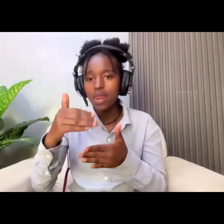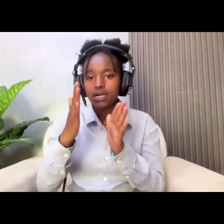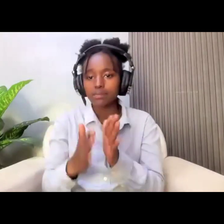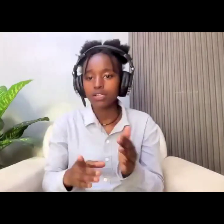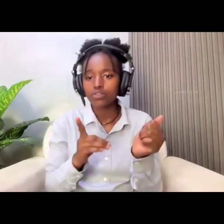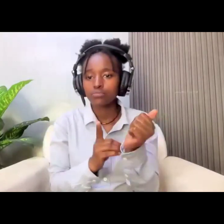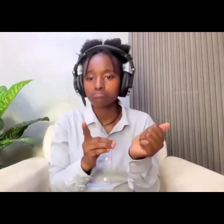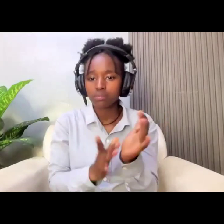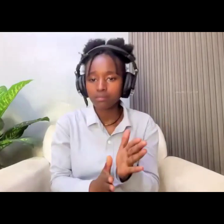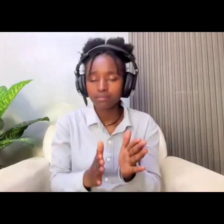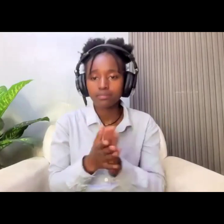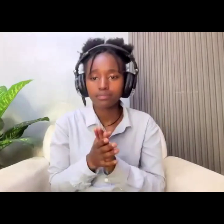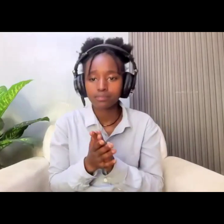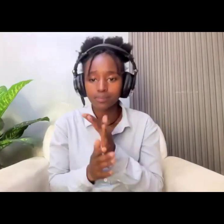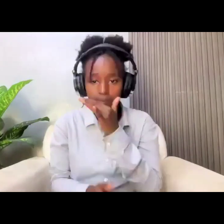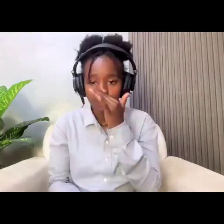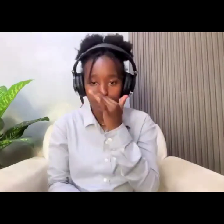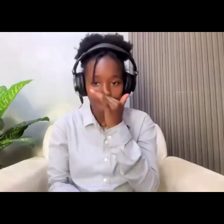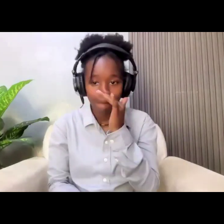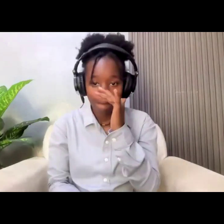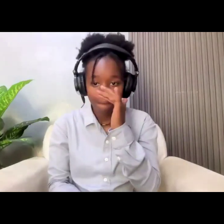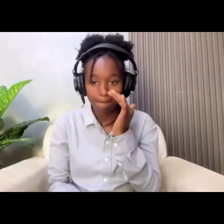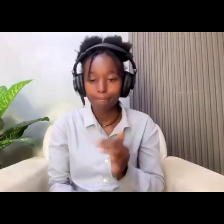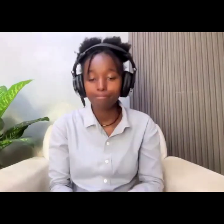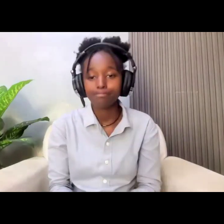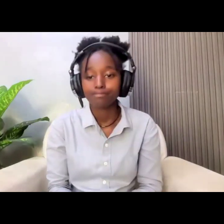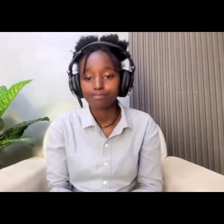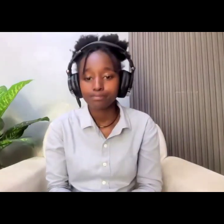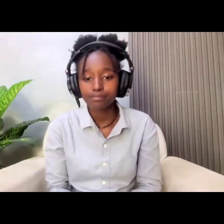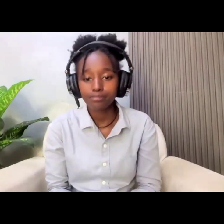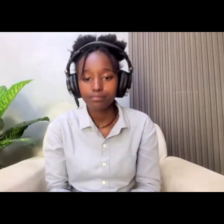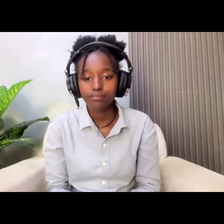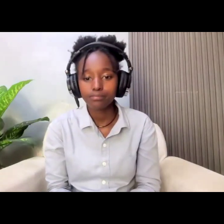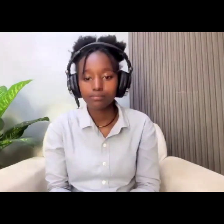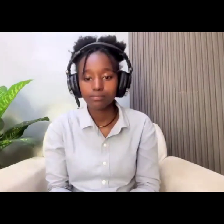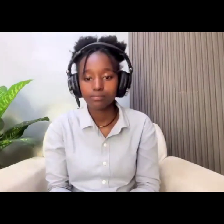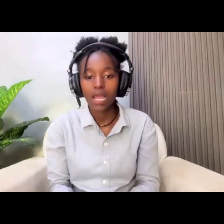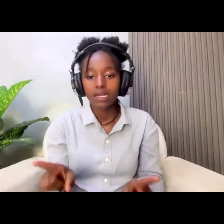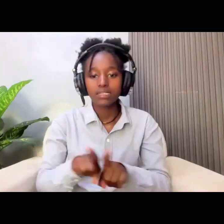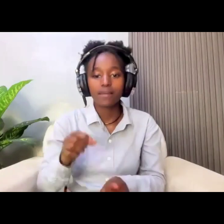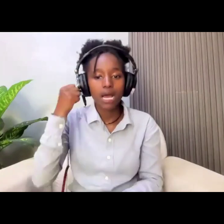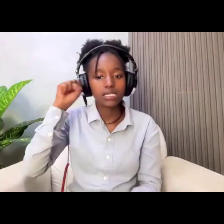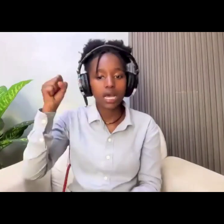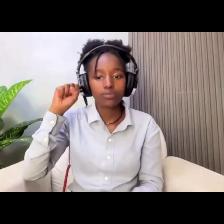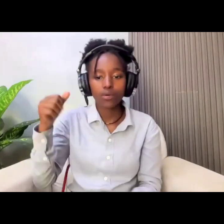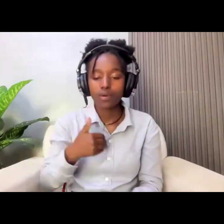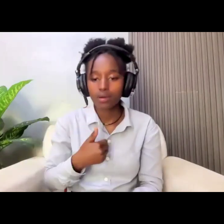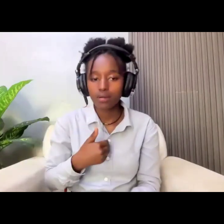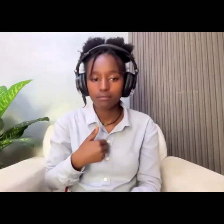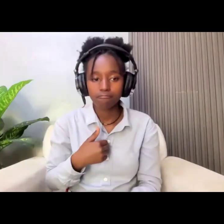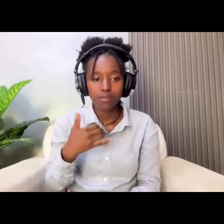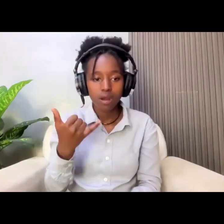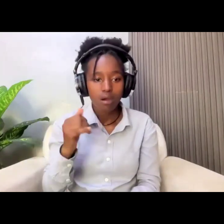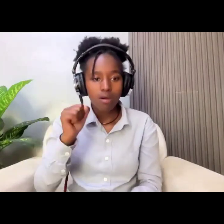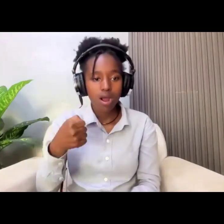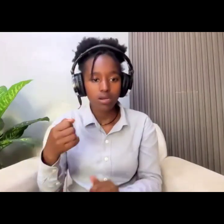It's a PowerPoint with a soundtrack that she's sent you. Gemma, can you get hold of that and load it